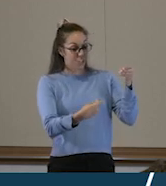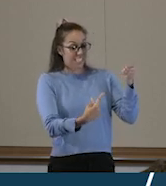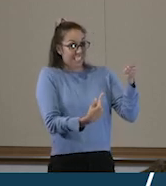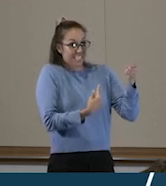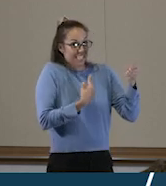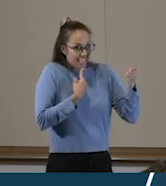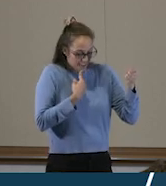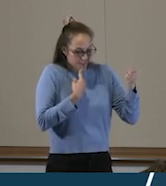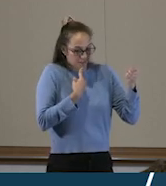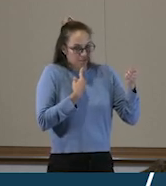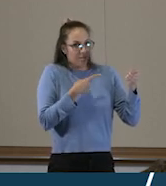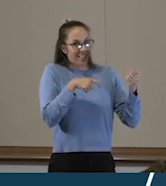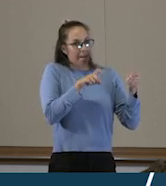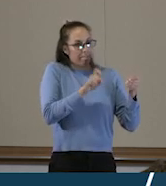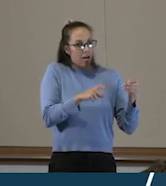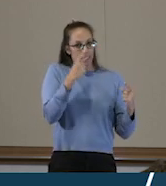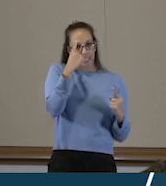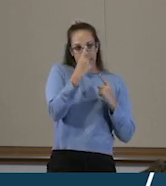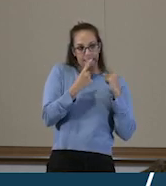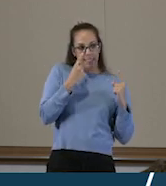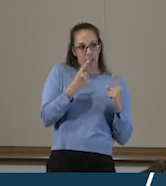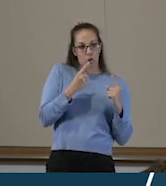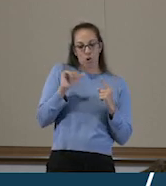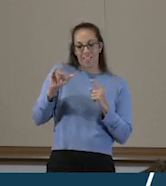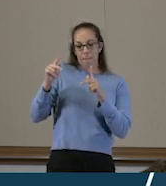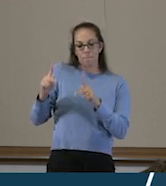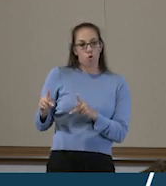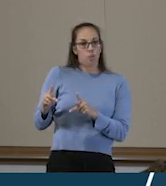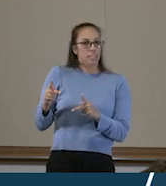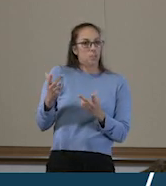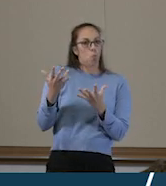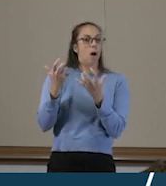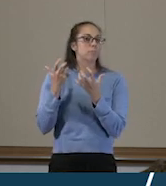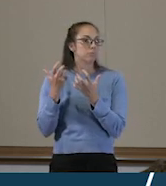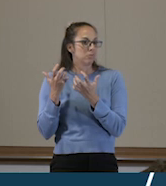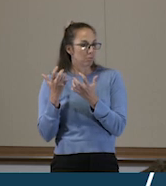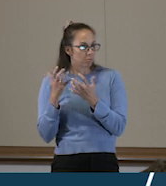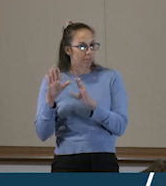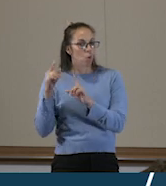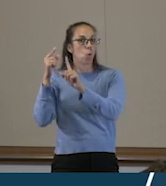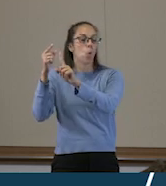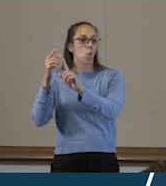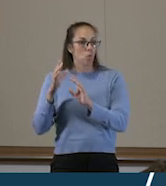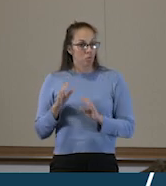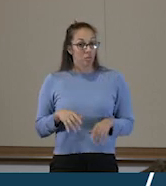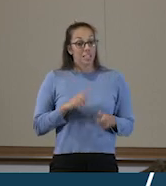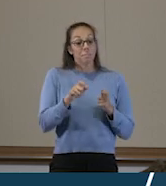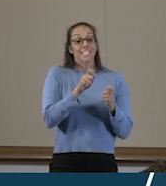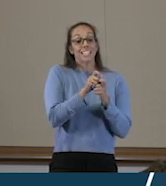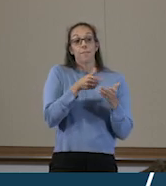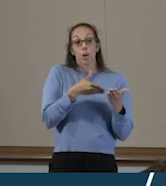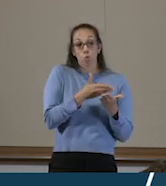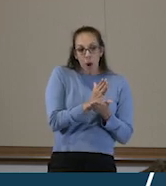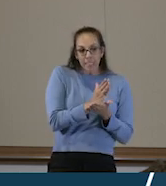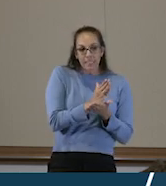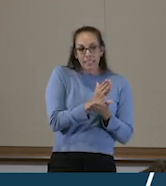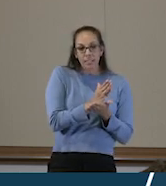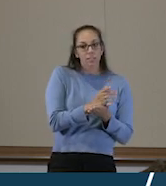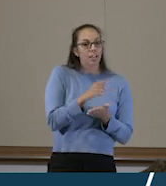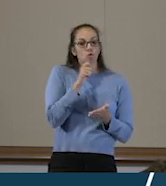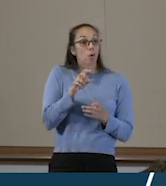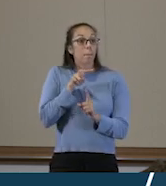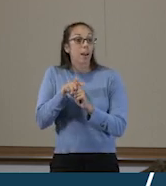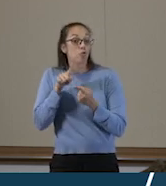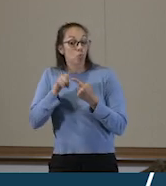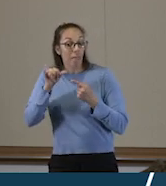consider the wishes of the ward, okay? And only the specified rights are removed. So it's not